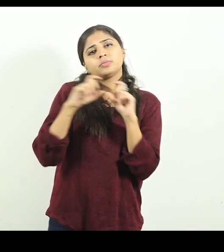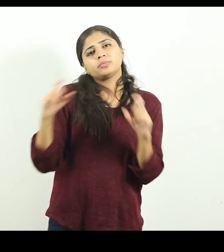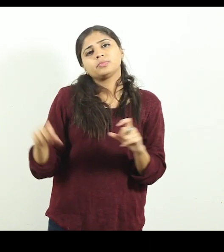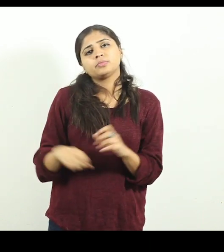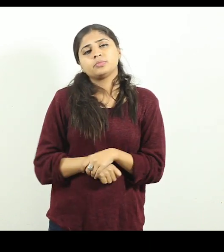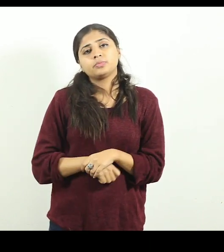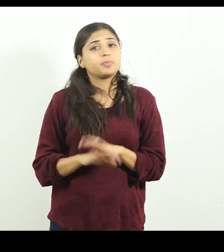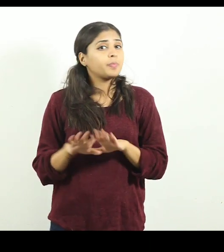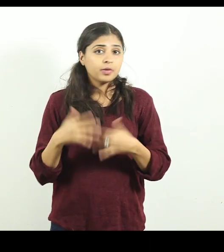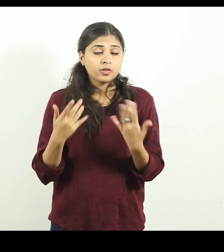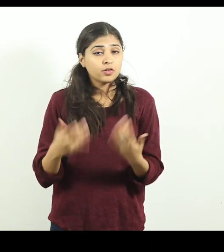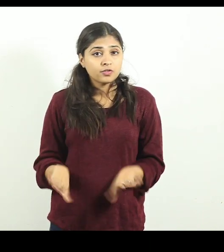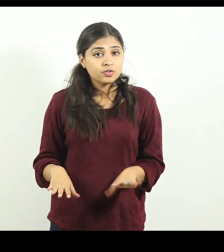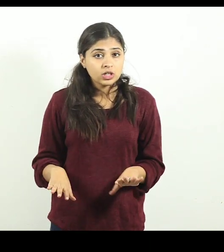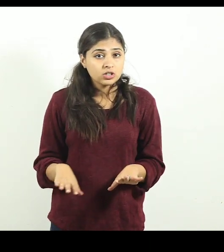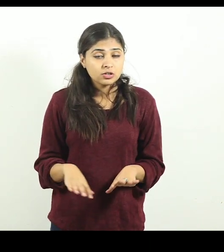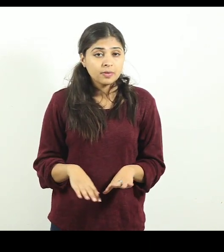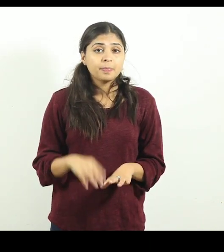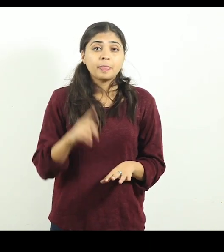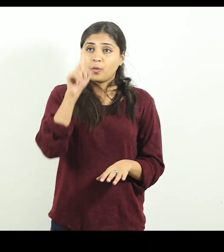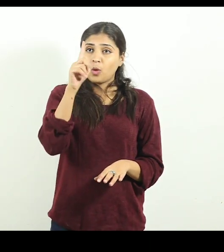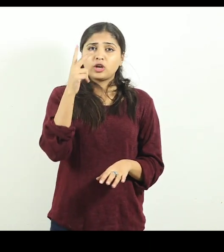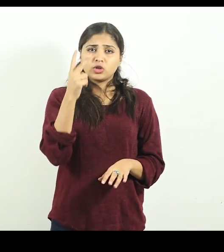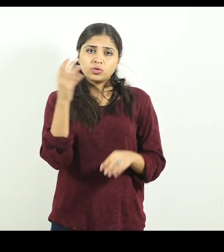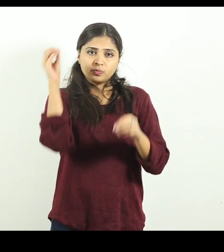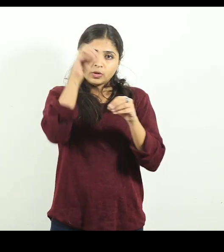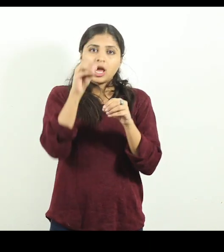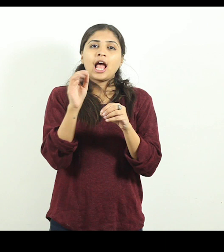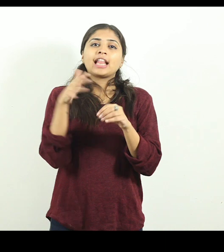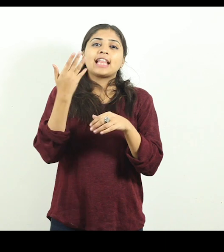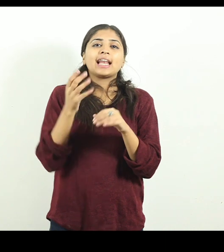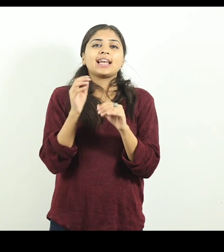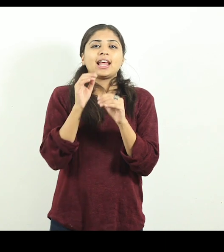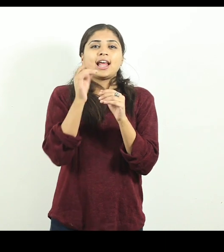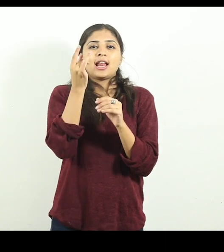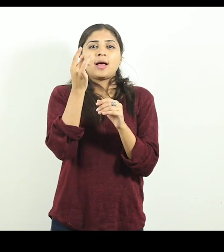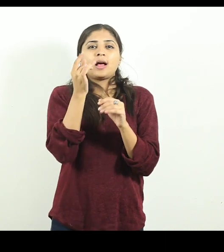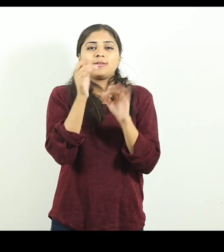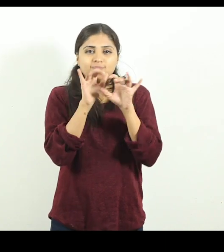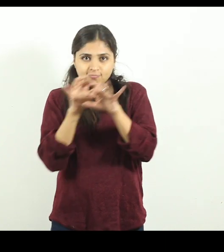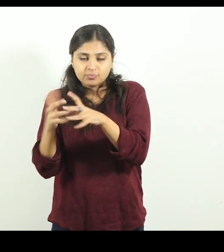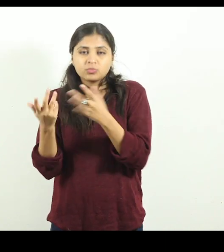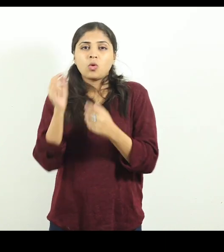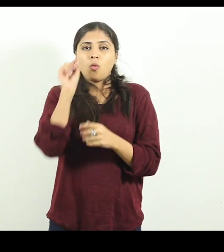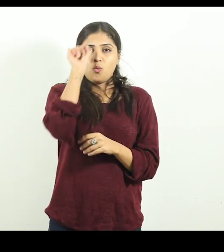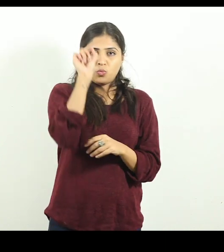more shapes, you can add text, bullets, numbering, and quick styles to them.